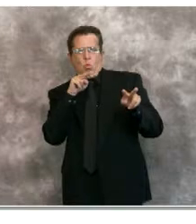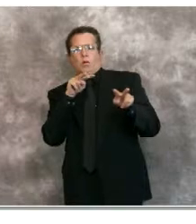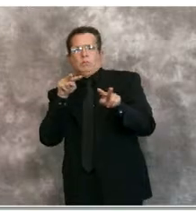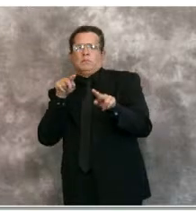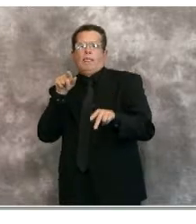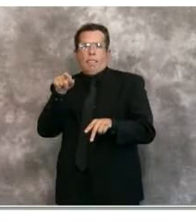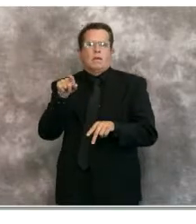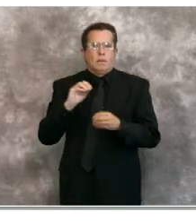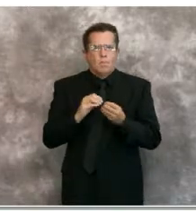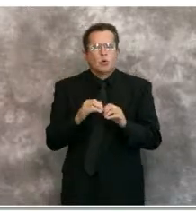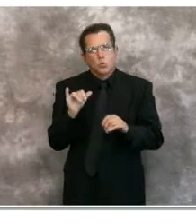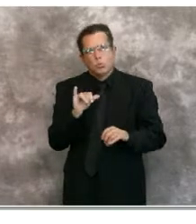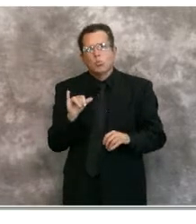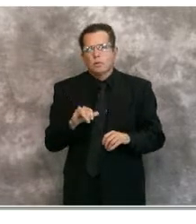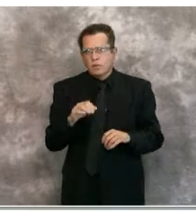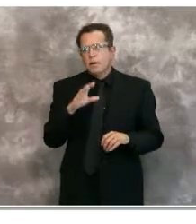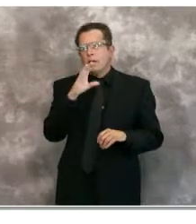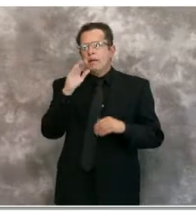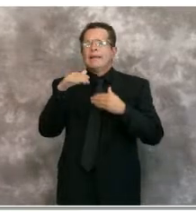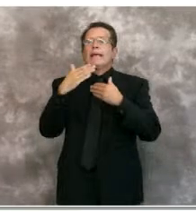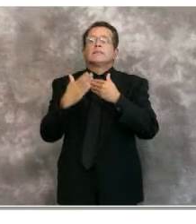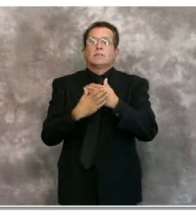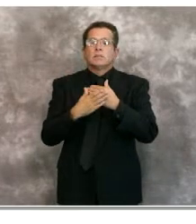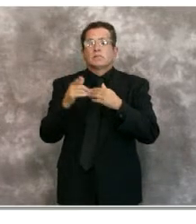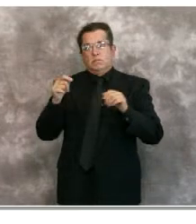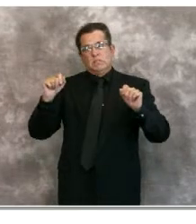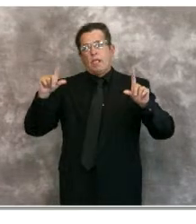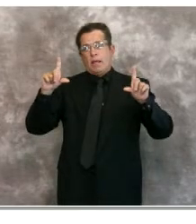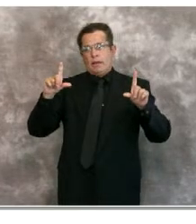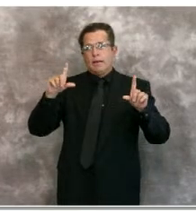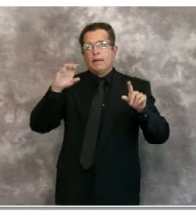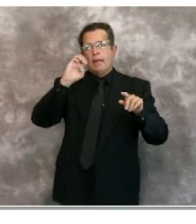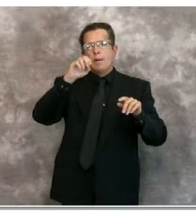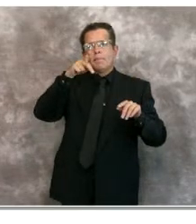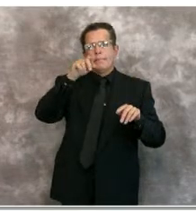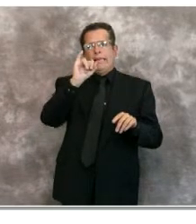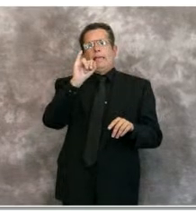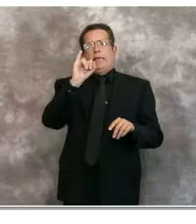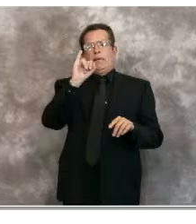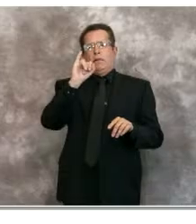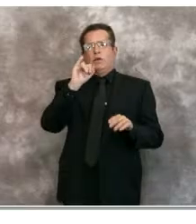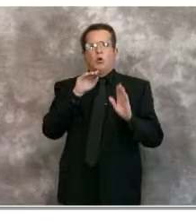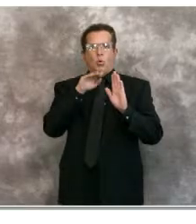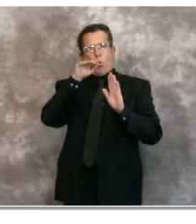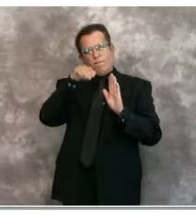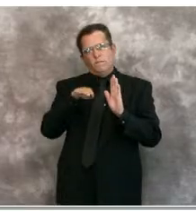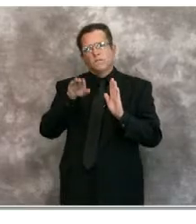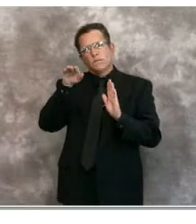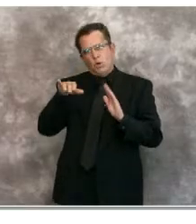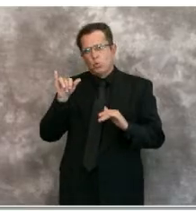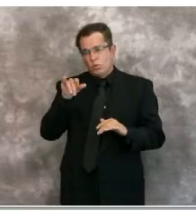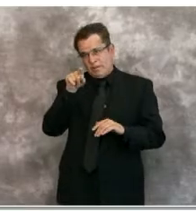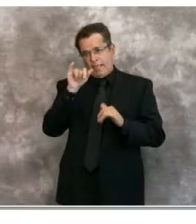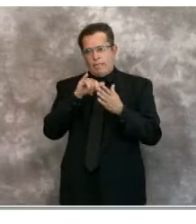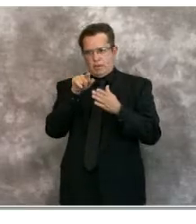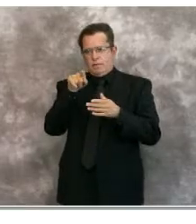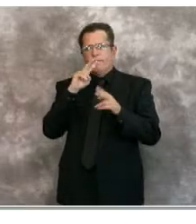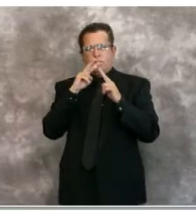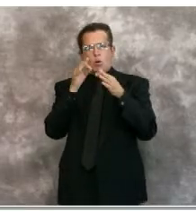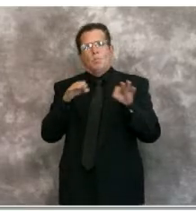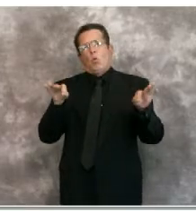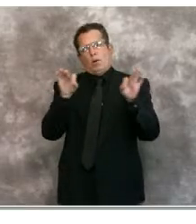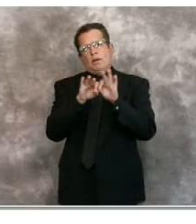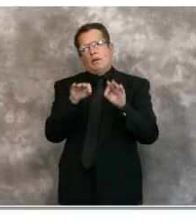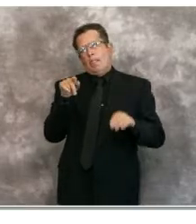tomorrow. In the next slide, this is our epi curve, and this is important because